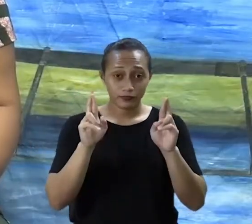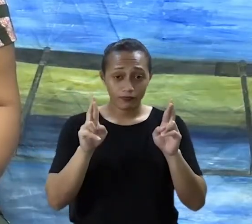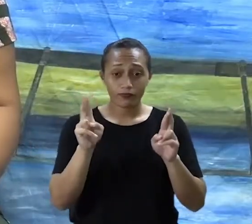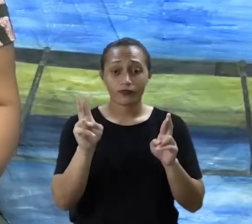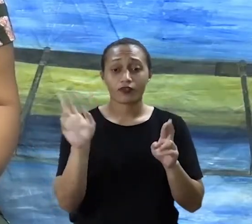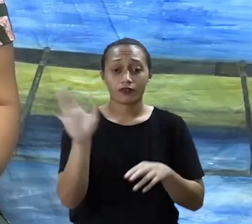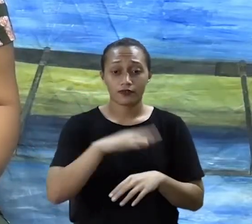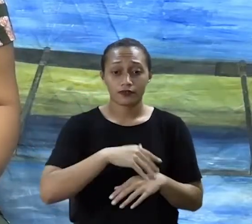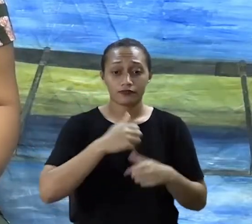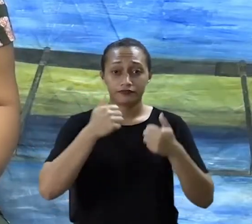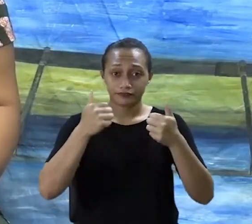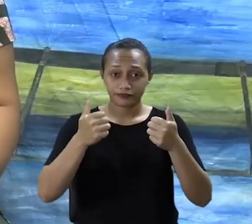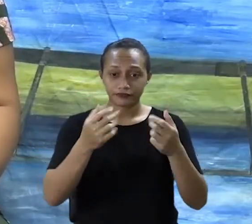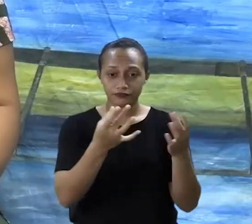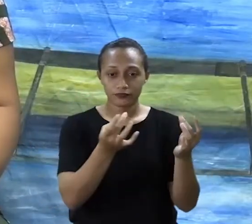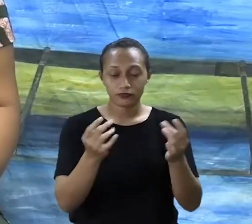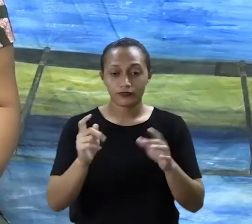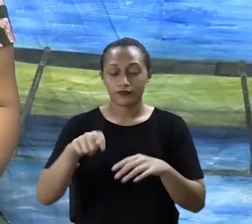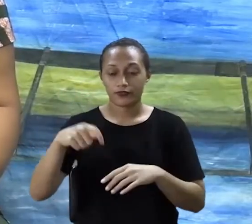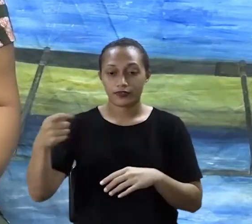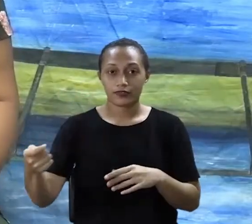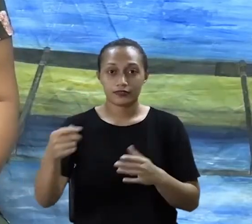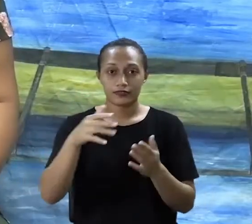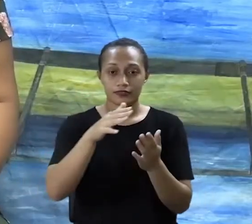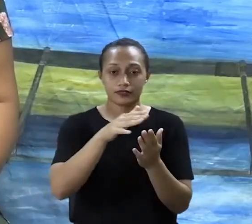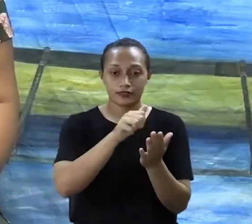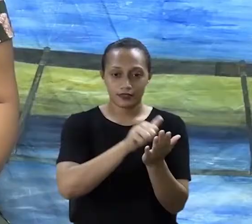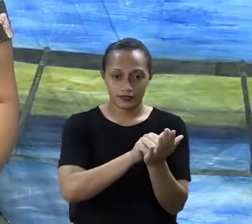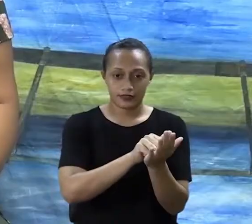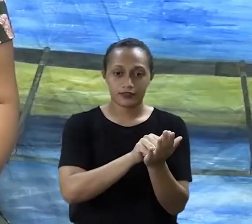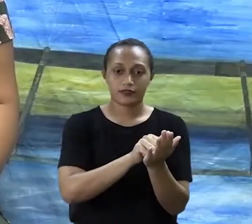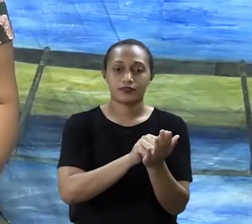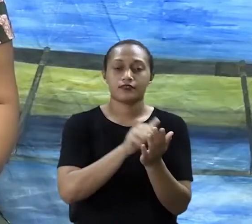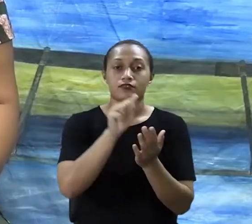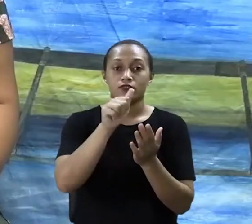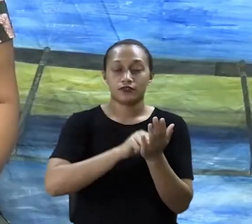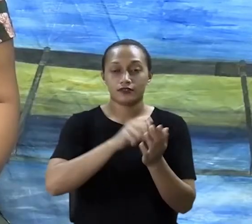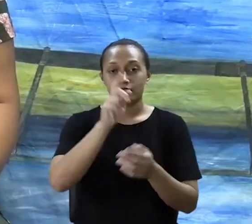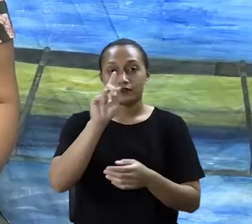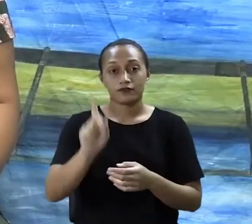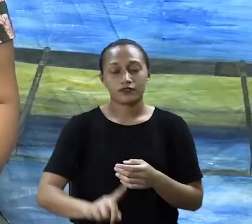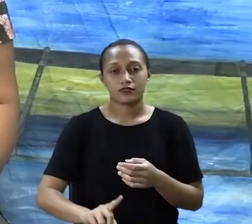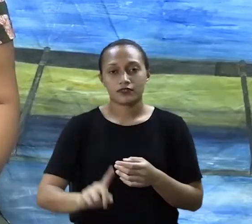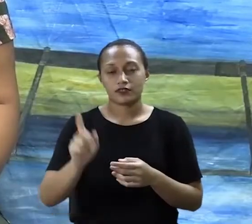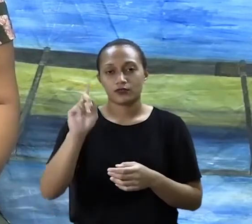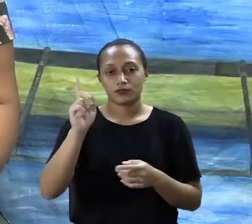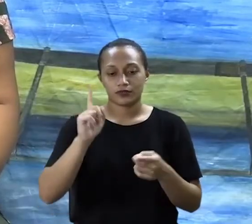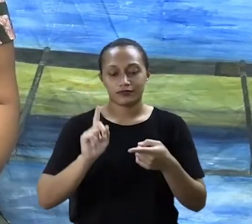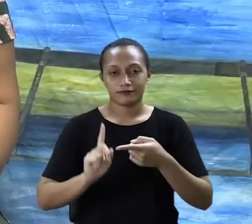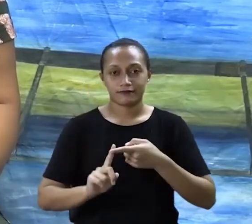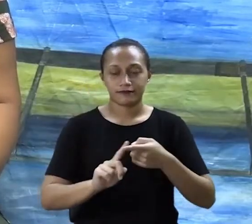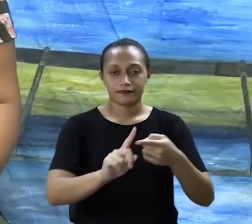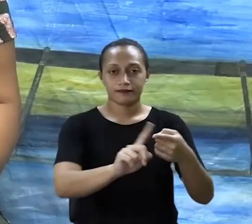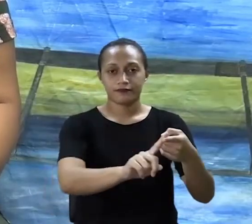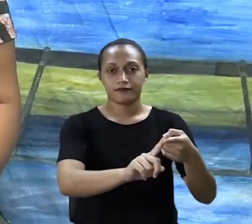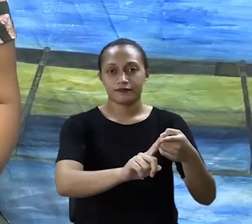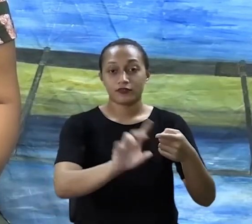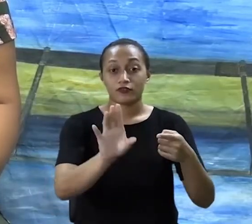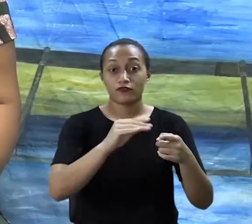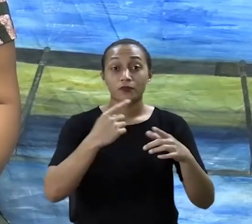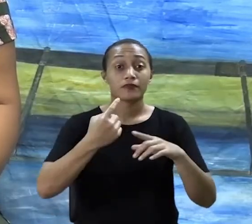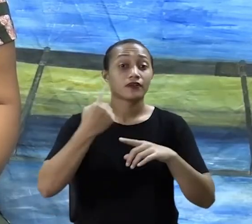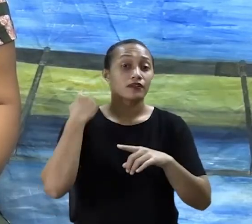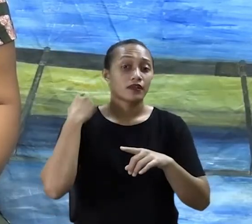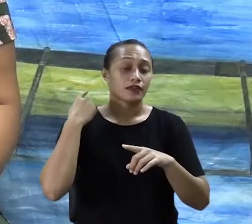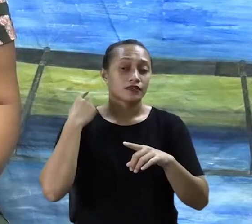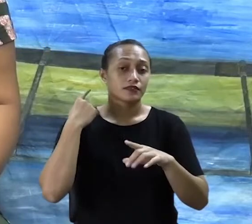all well and ready for our next lesson. Now, our lesson for today is a continuation from our